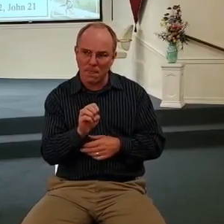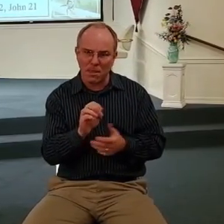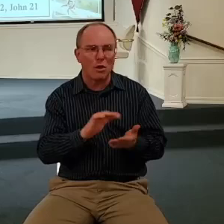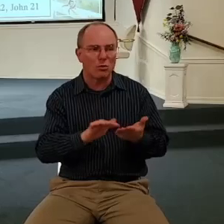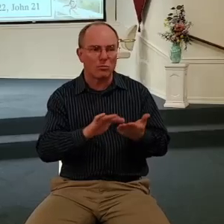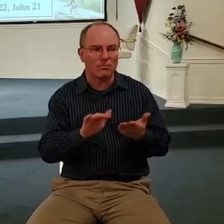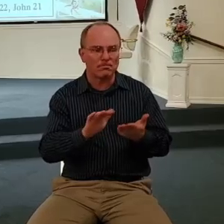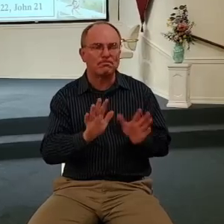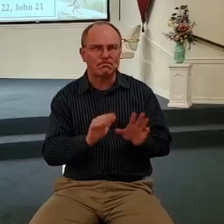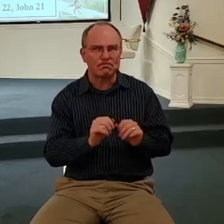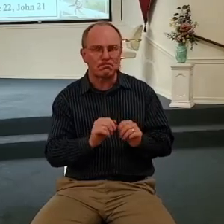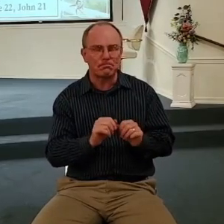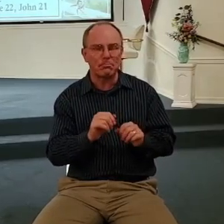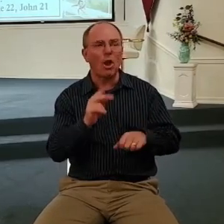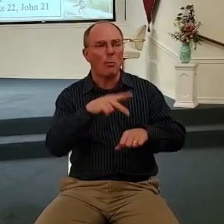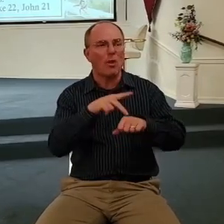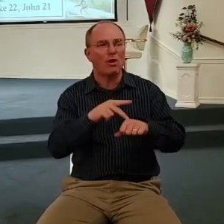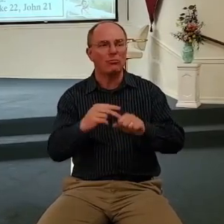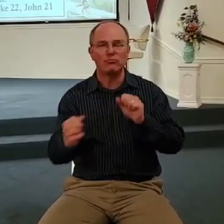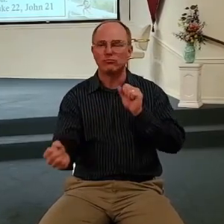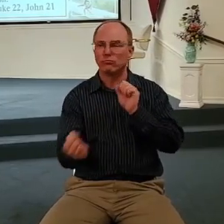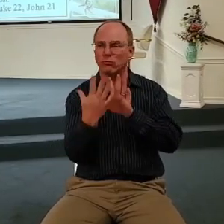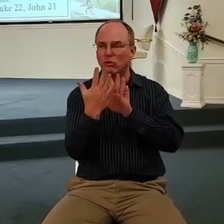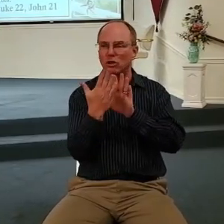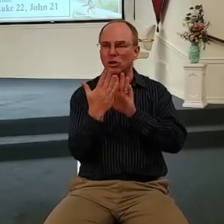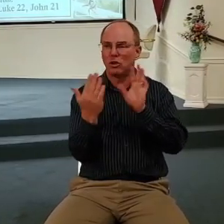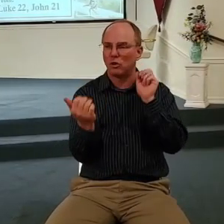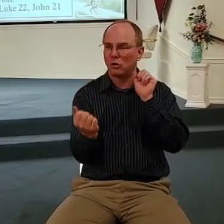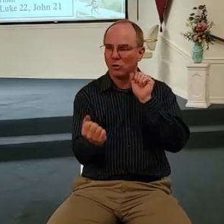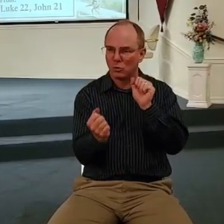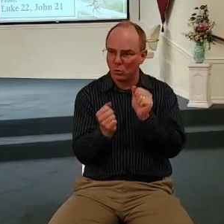Peter's confronted with